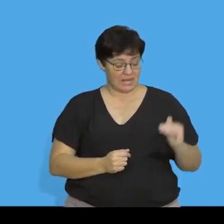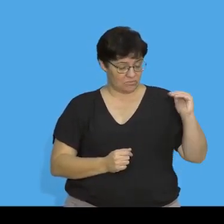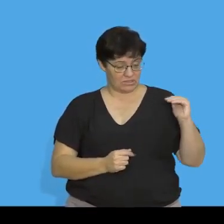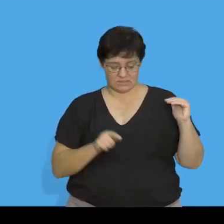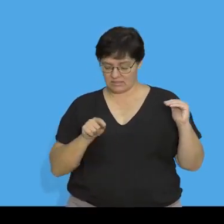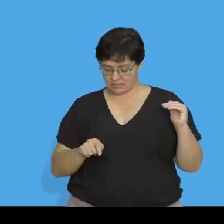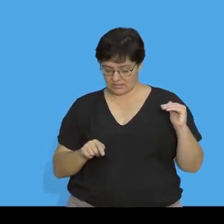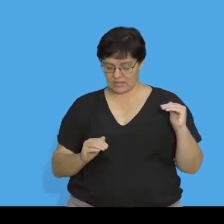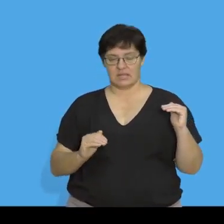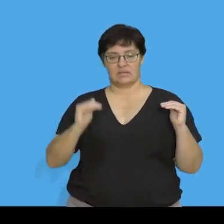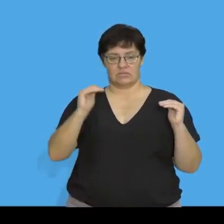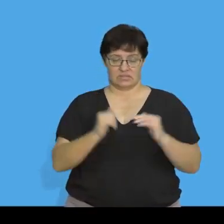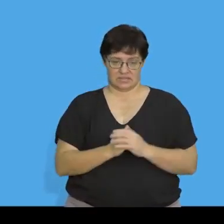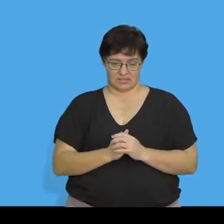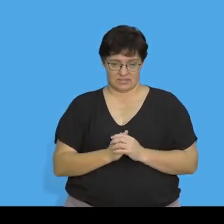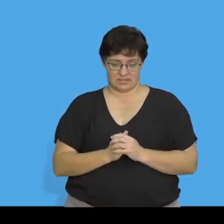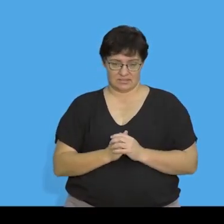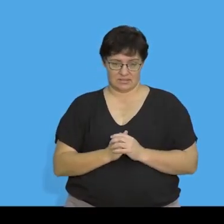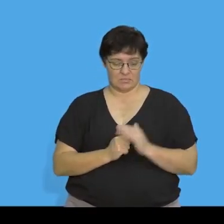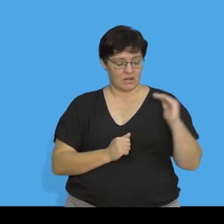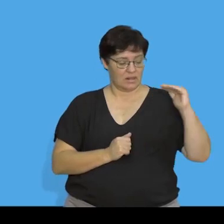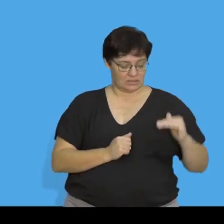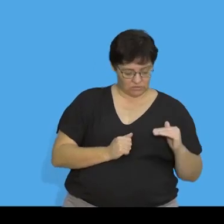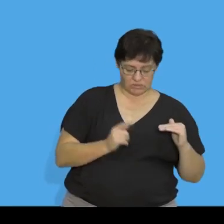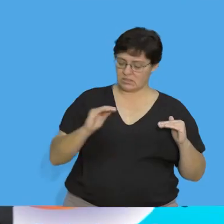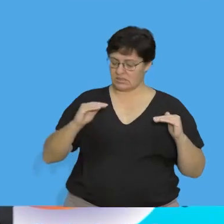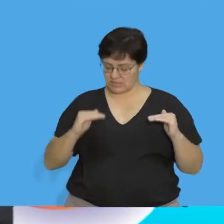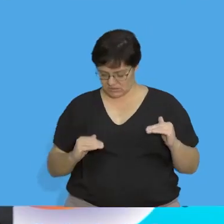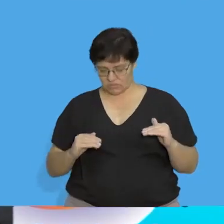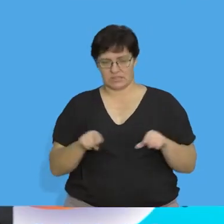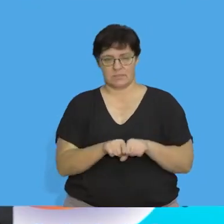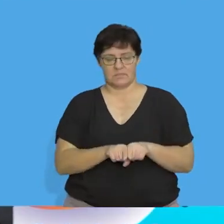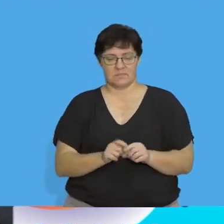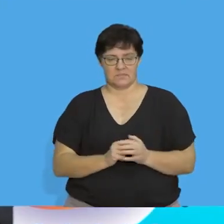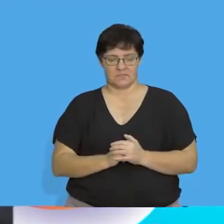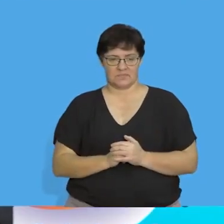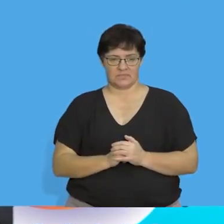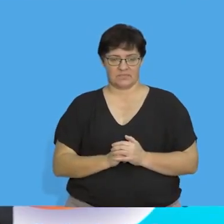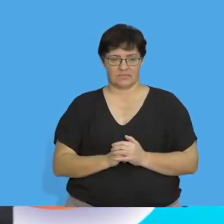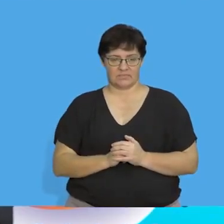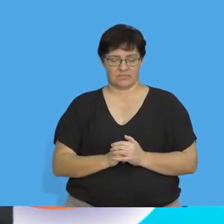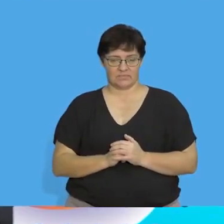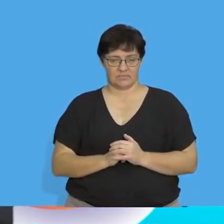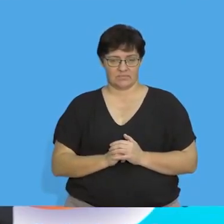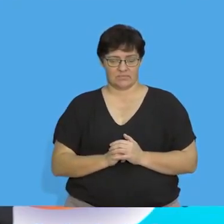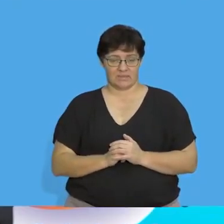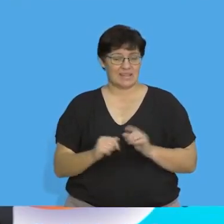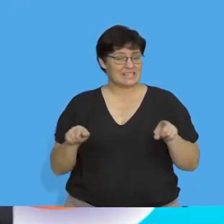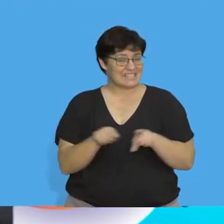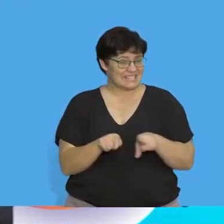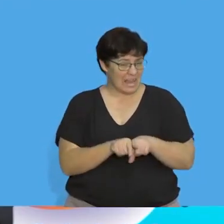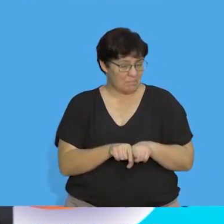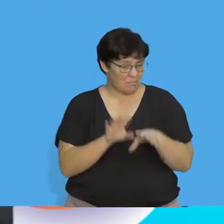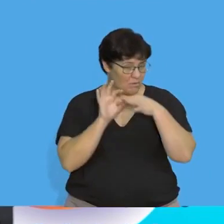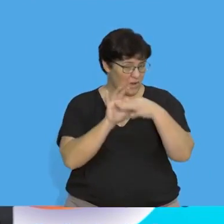one increased. As the one decreased, the other one decreased. But did they do it in the same sort of